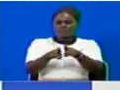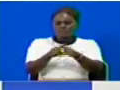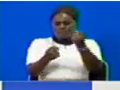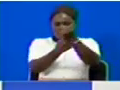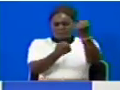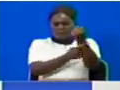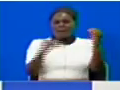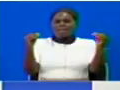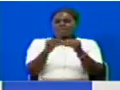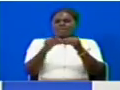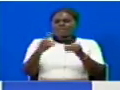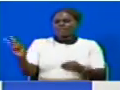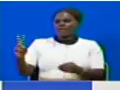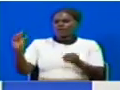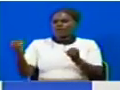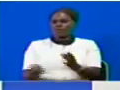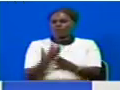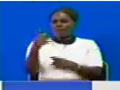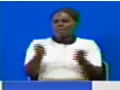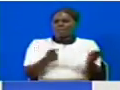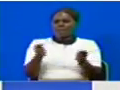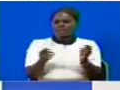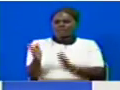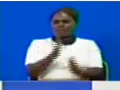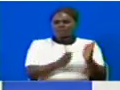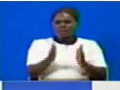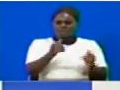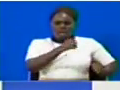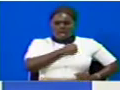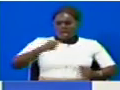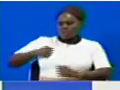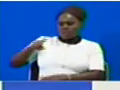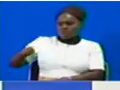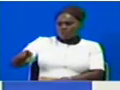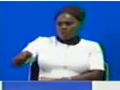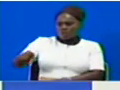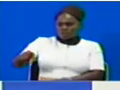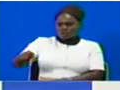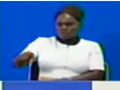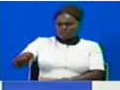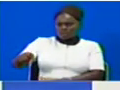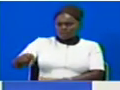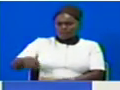today met in Nairobi to develop a management plan of the fall armyworm pest in Africa.